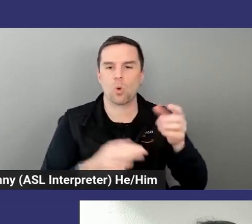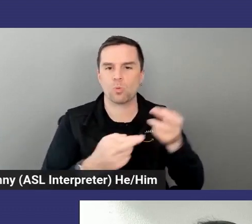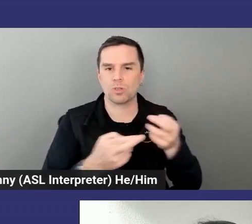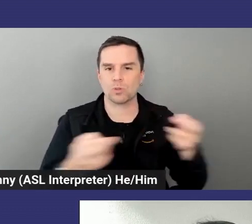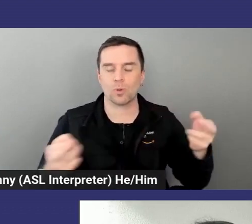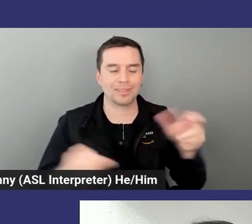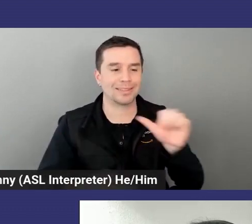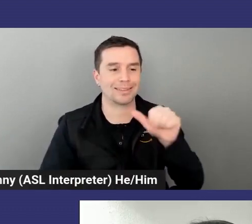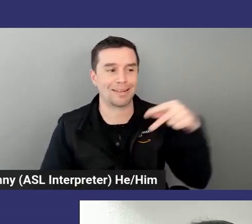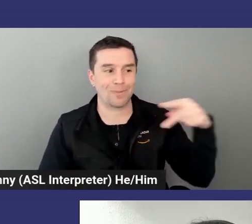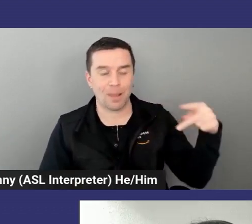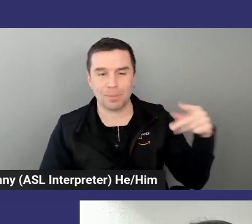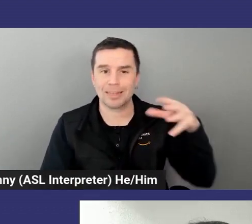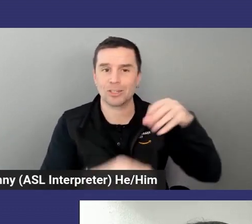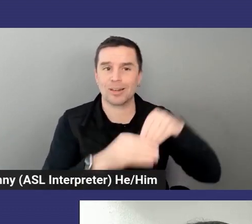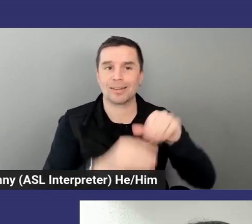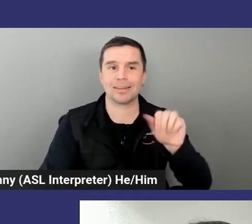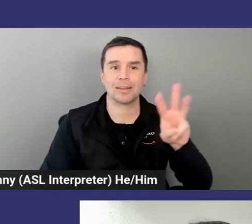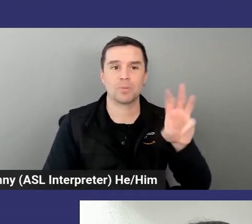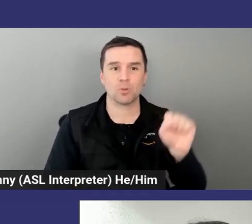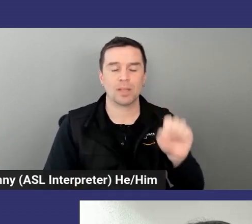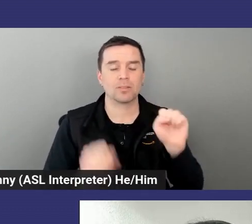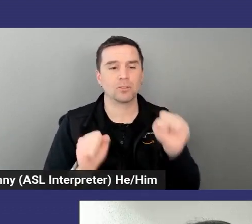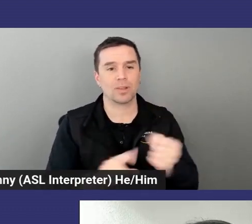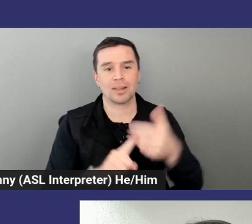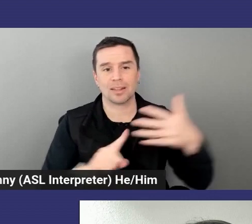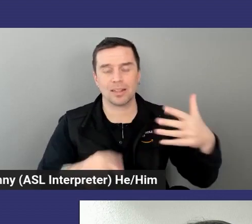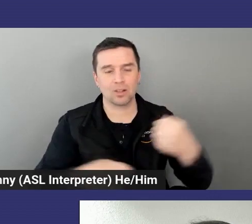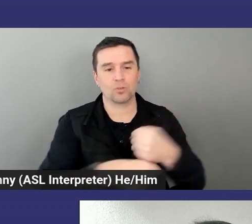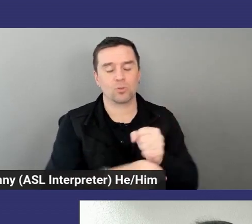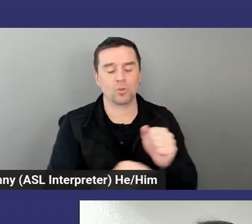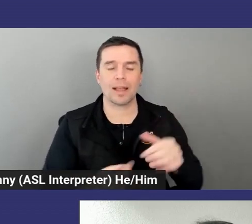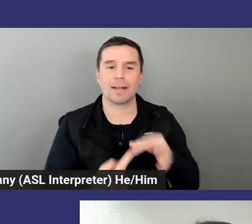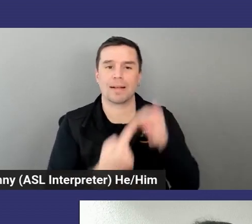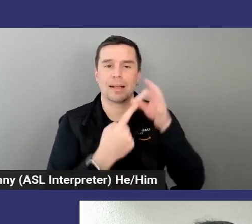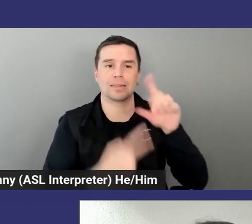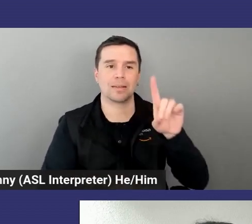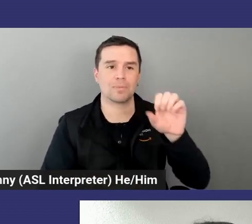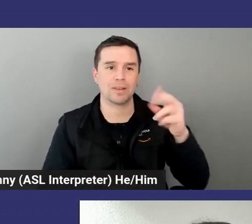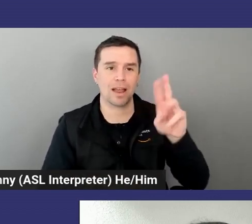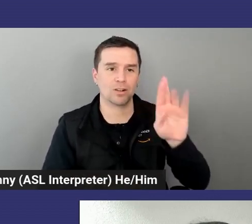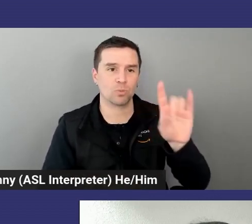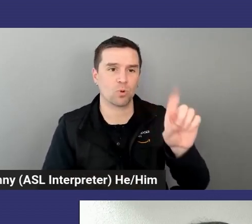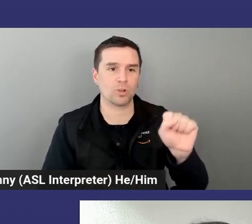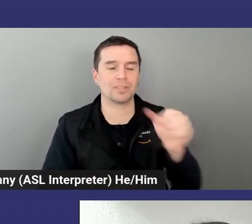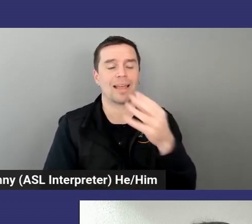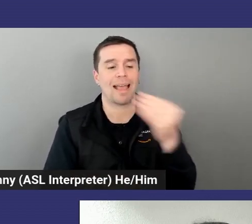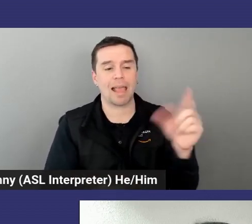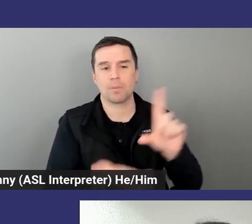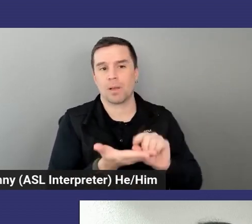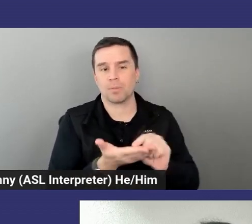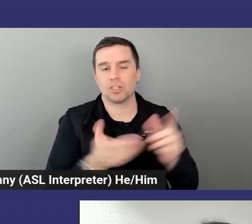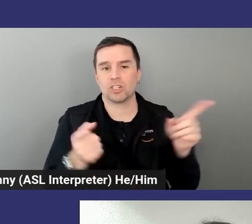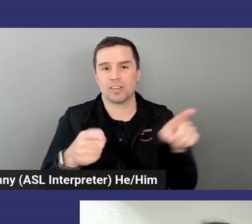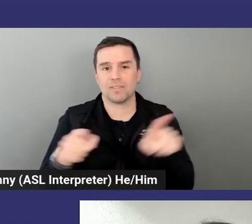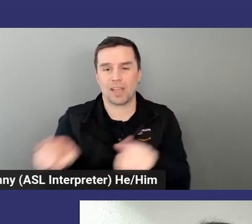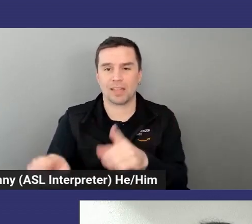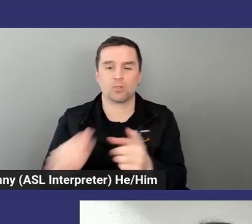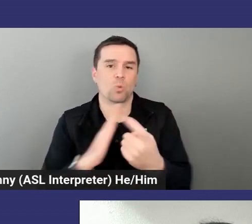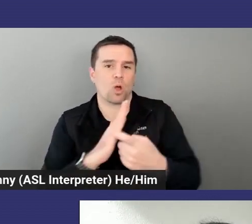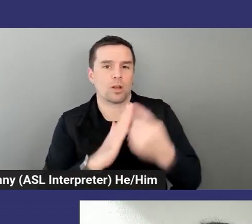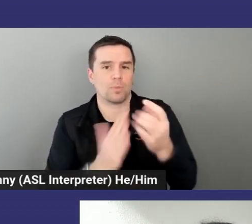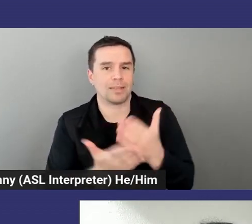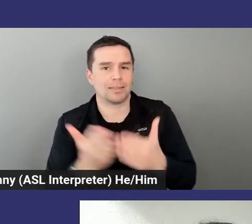You can alarm on these, generate custom dashboards, and you can even publish events on which you can automate some actions. So today we are going to